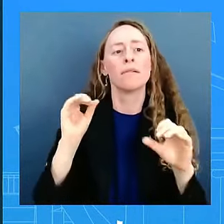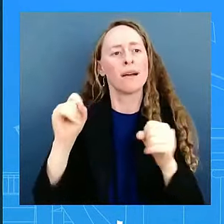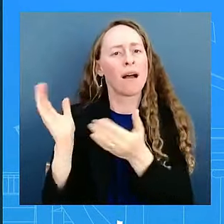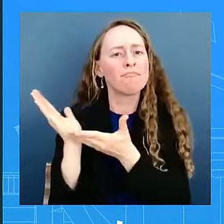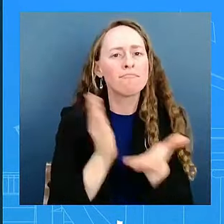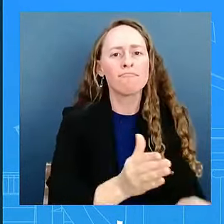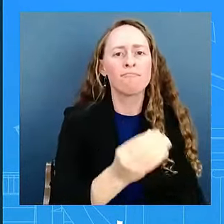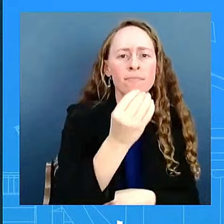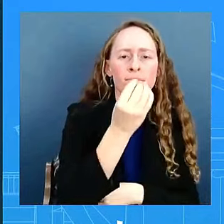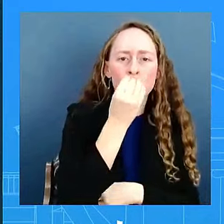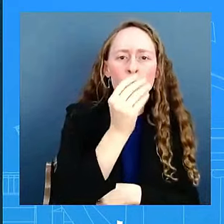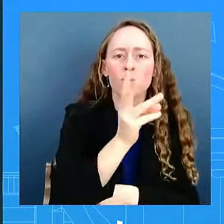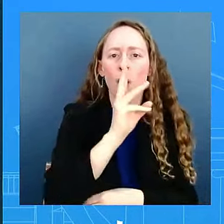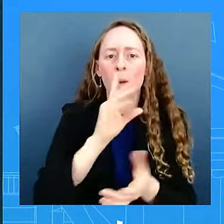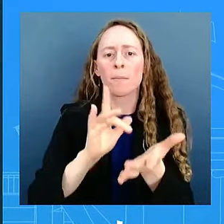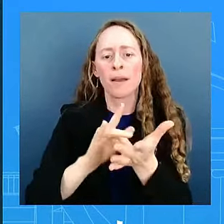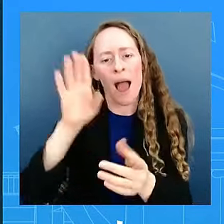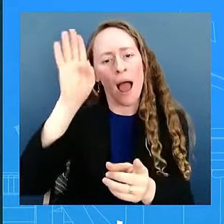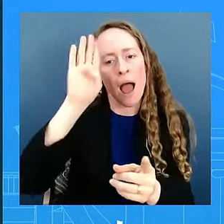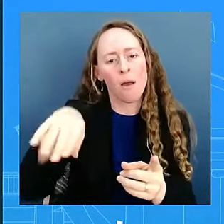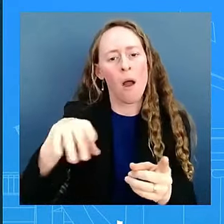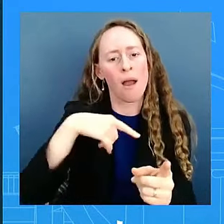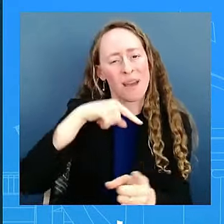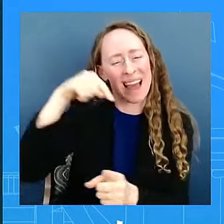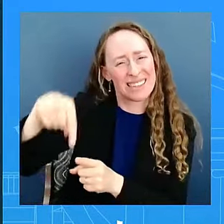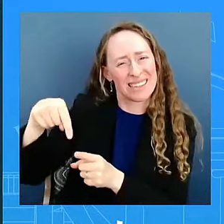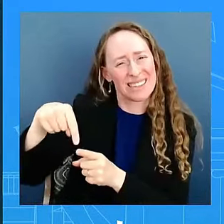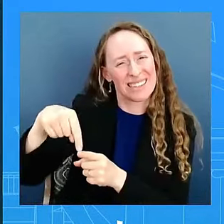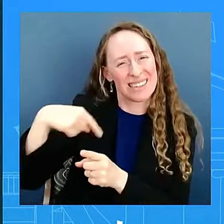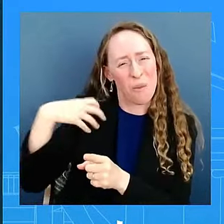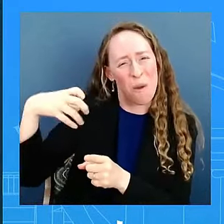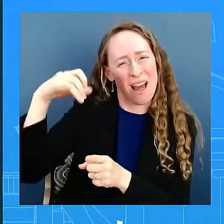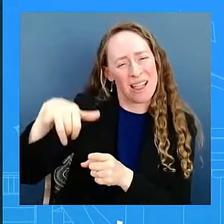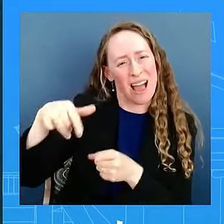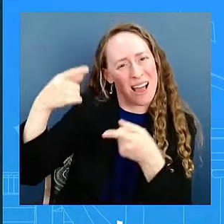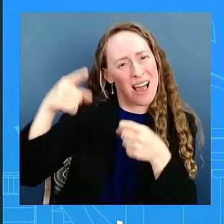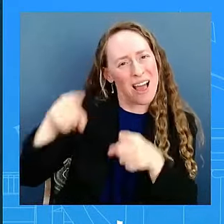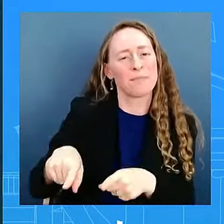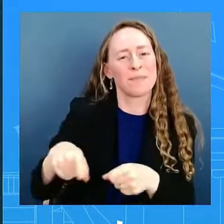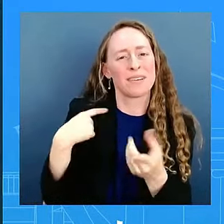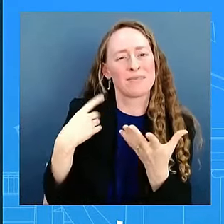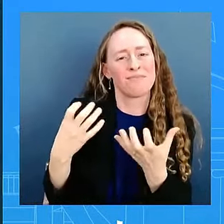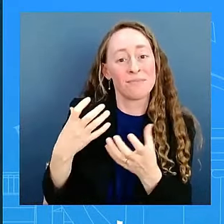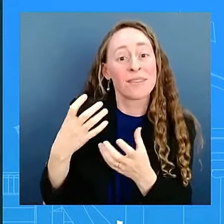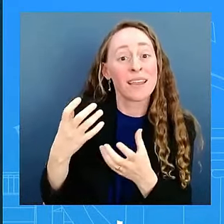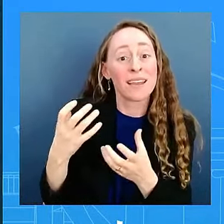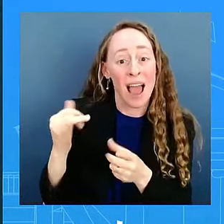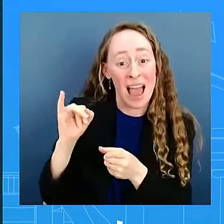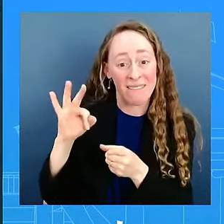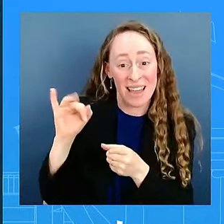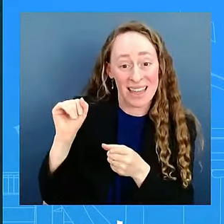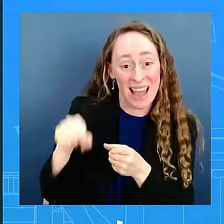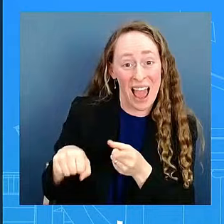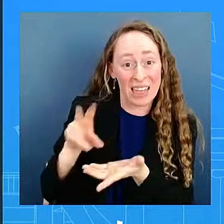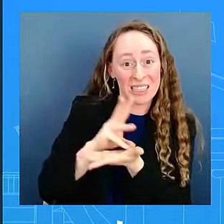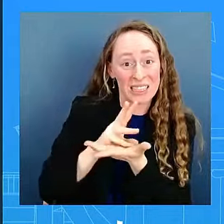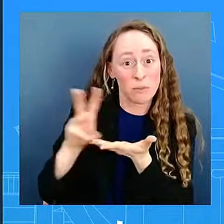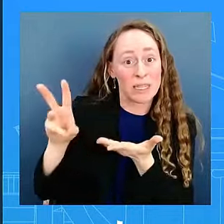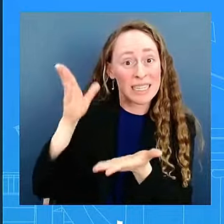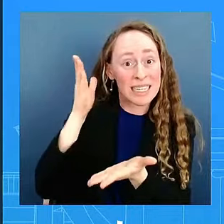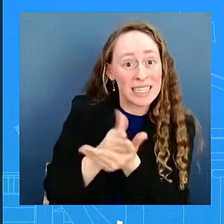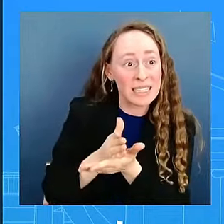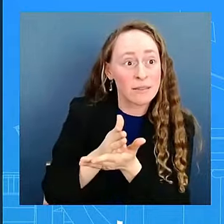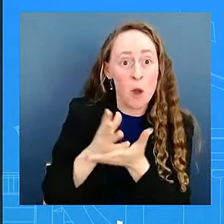because that's what we're really trying to drive at. And if we can get to phase one, by God, we can maybe get to phase two. And if you can get to phase two, maybe you can get a cessation of hostilities.